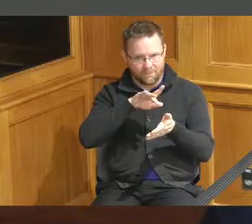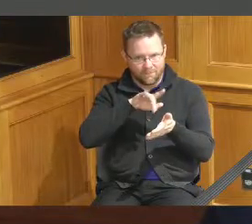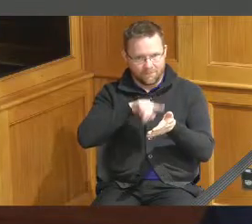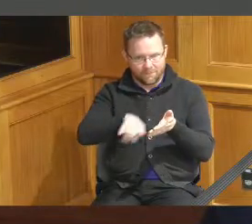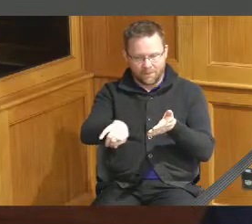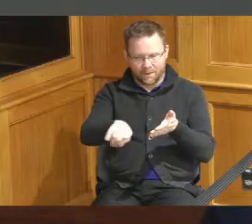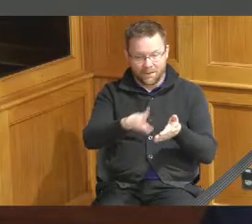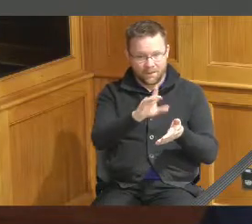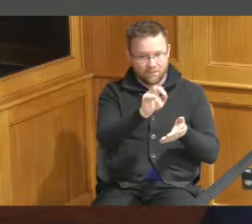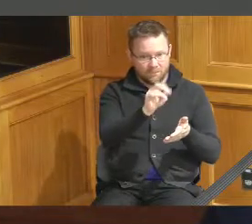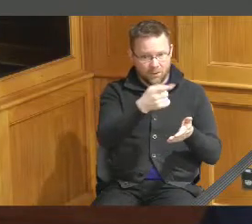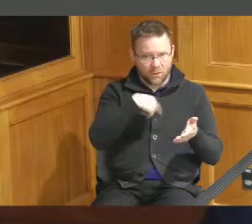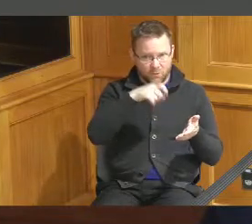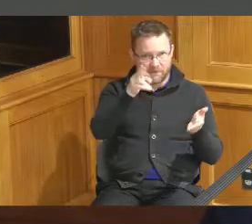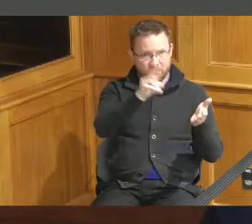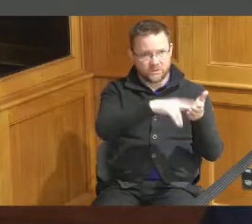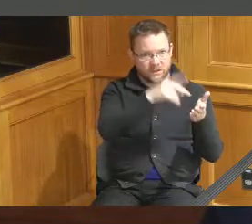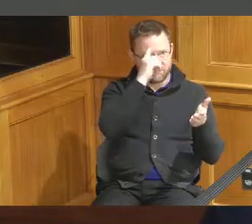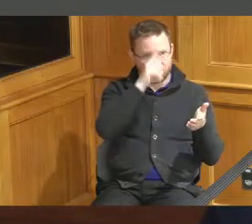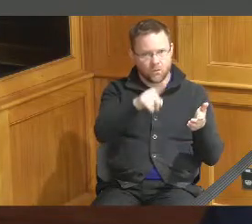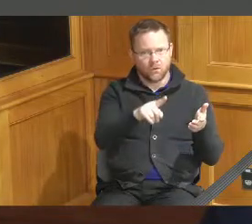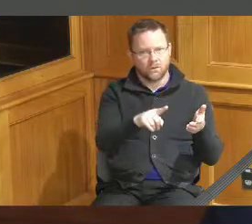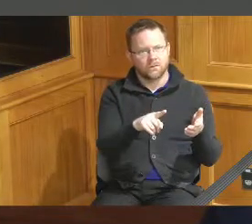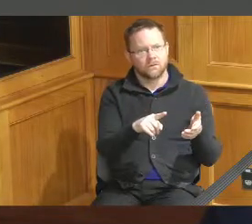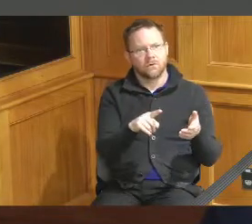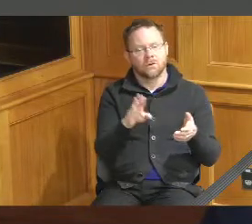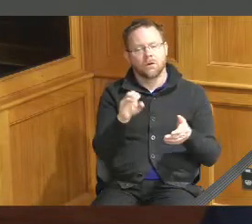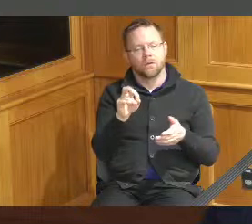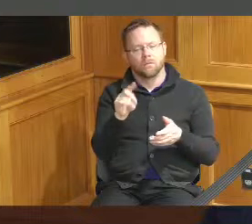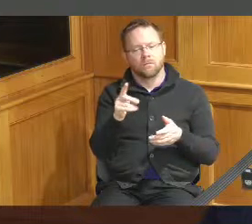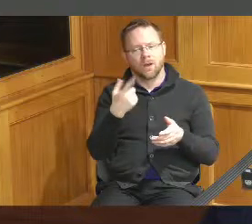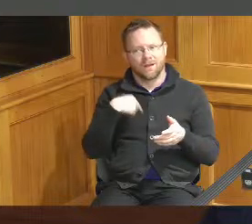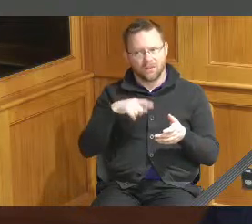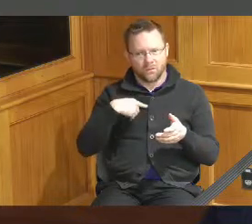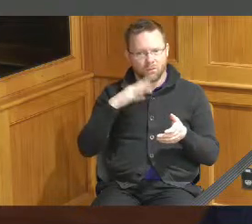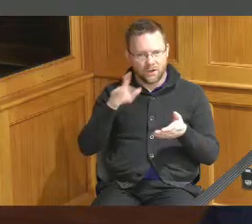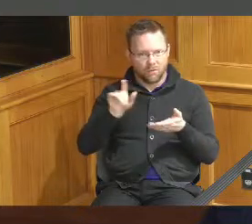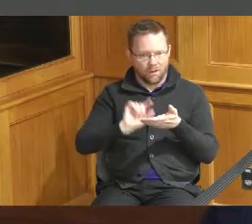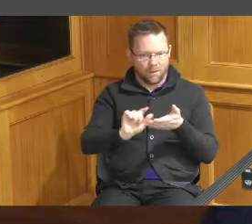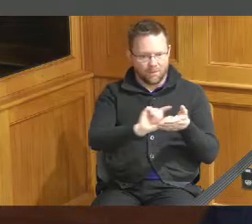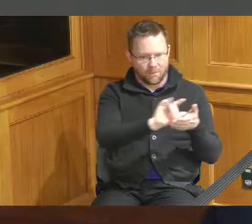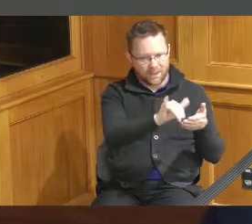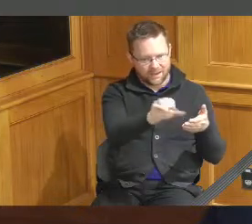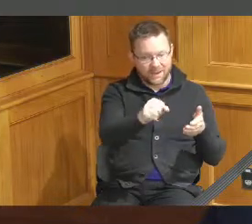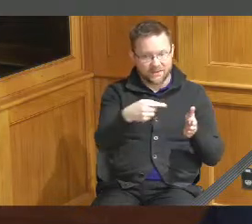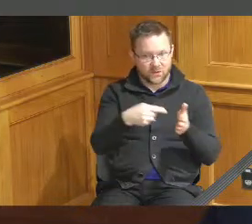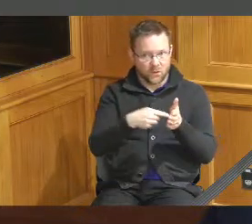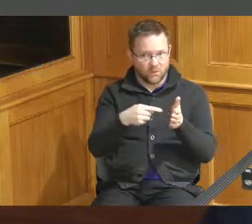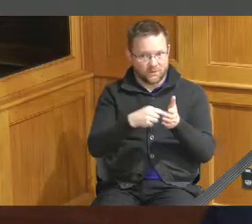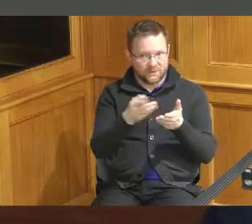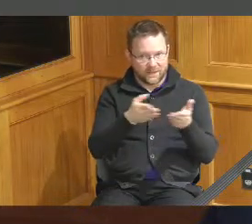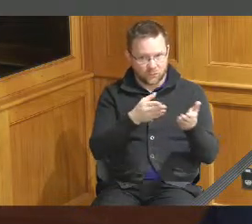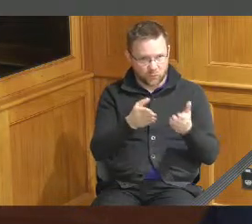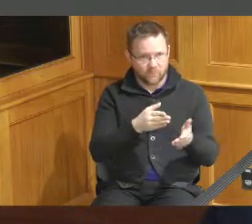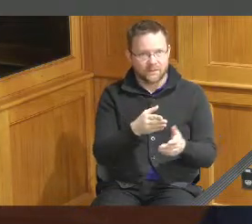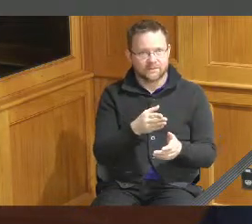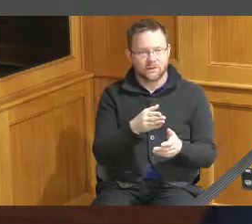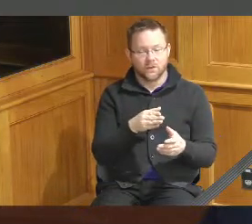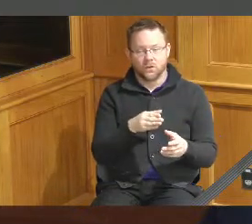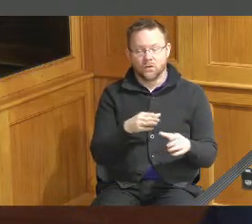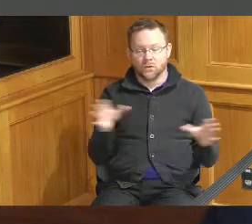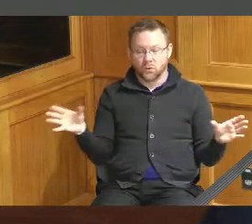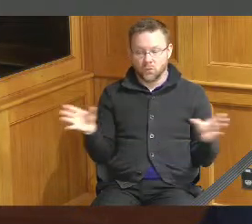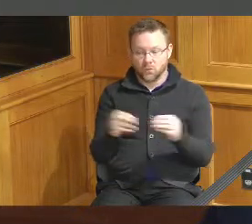But bonds we got to sign for. I mean, Well, we got to pay back. Bonds that we are paying on, yeah. Yeah. So the debt service, if you were to look at the total amount